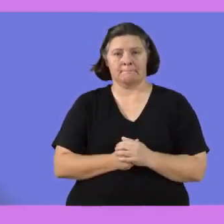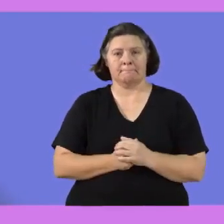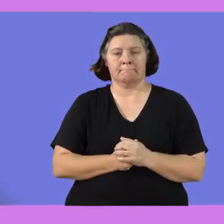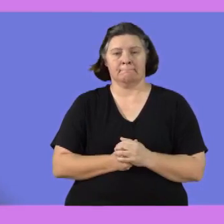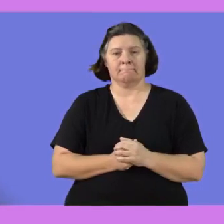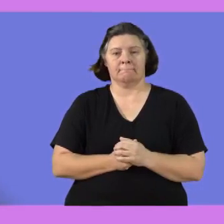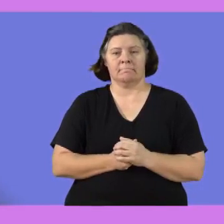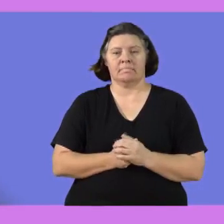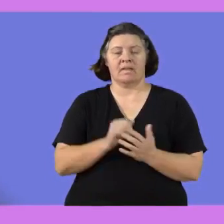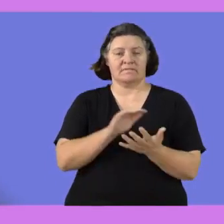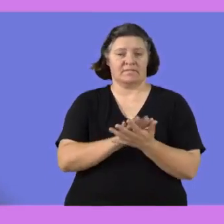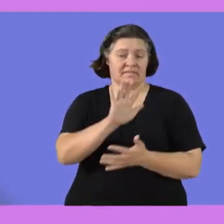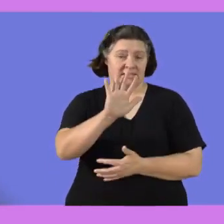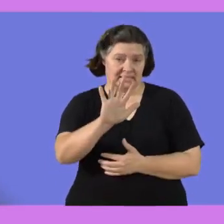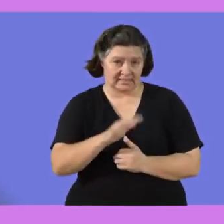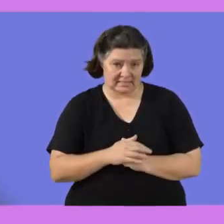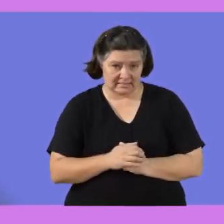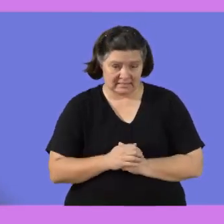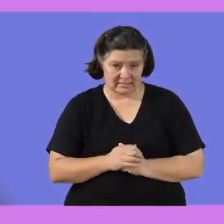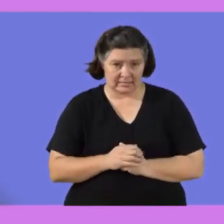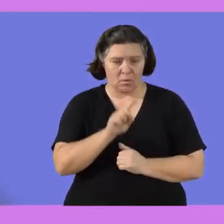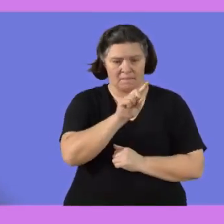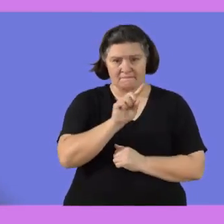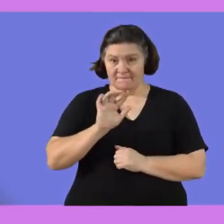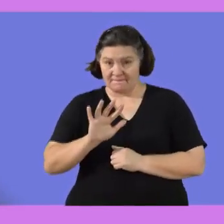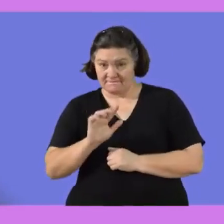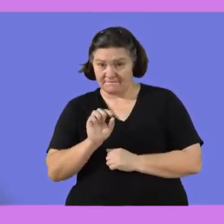get is 15.